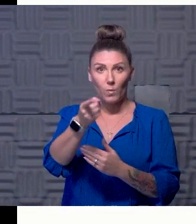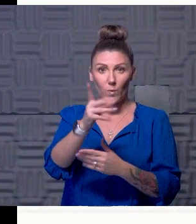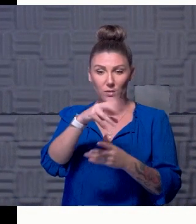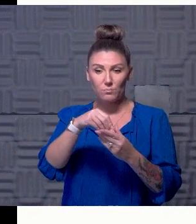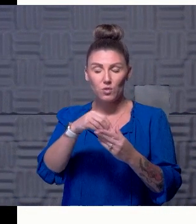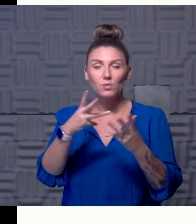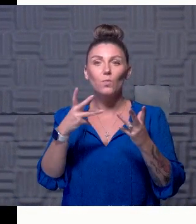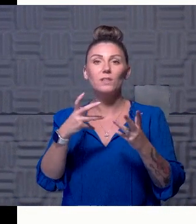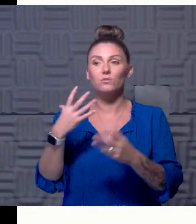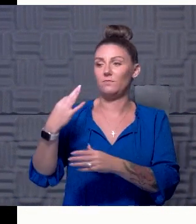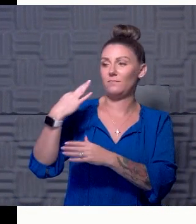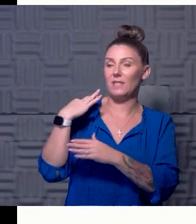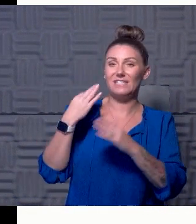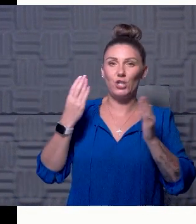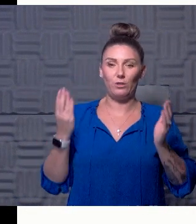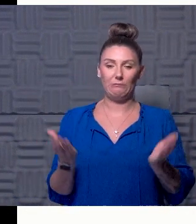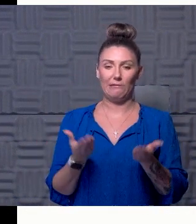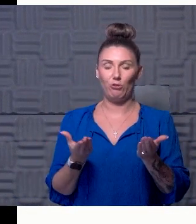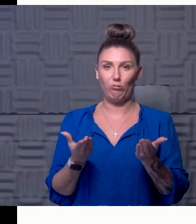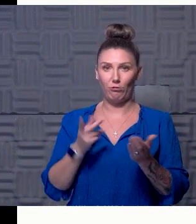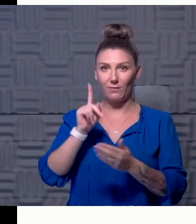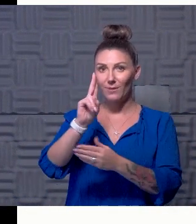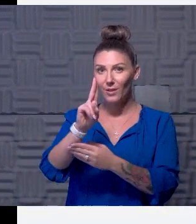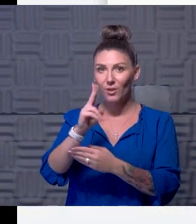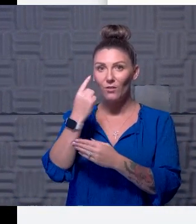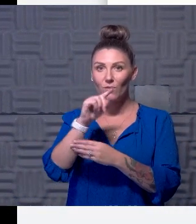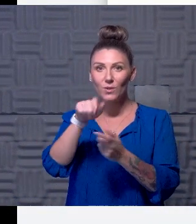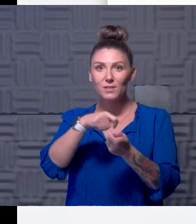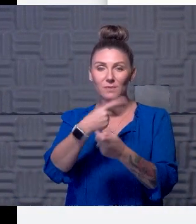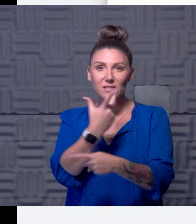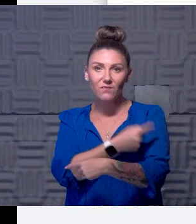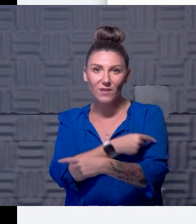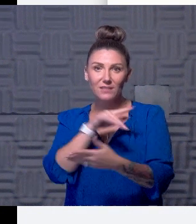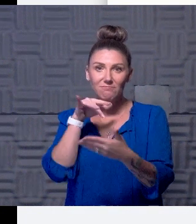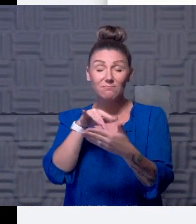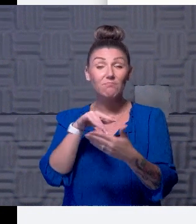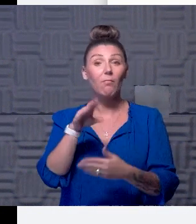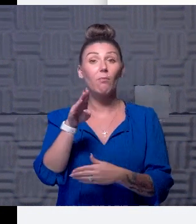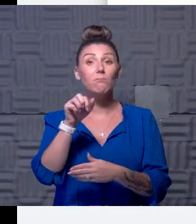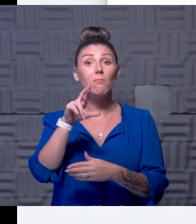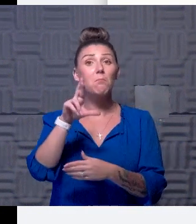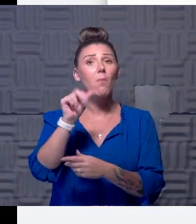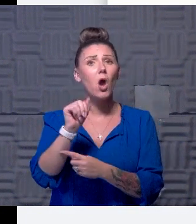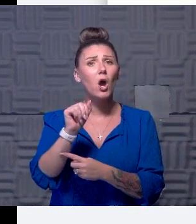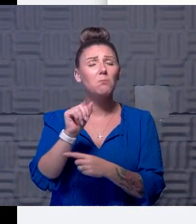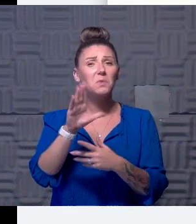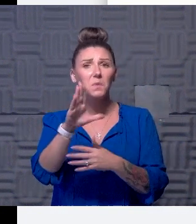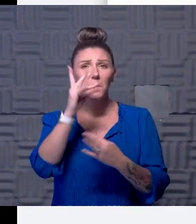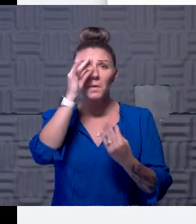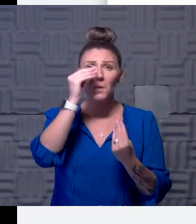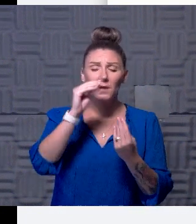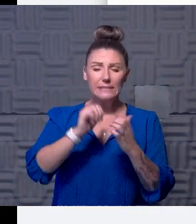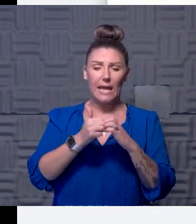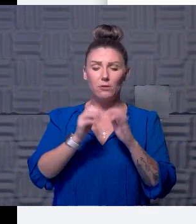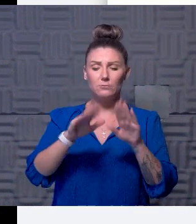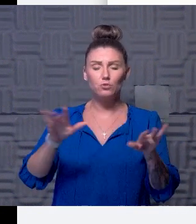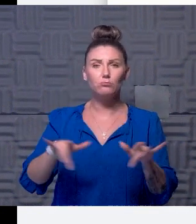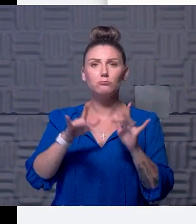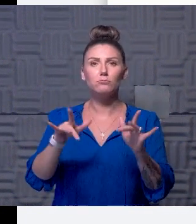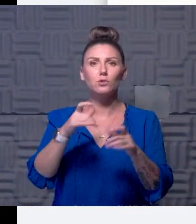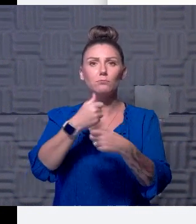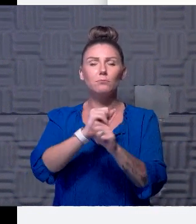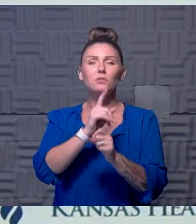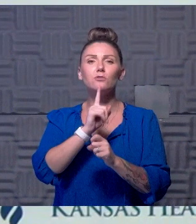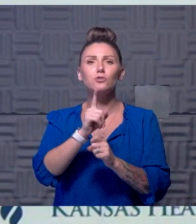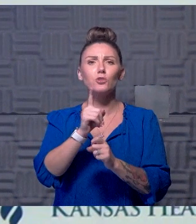to volunteer here for this particular vaccine study. Barbara, any other thoughts? And how is Children's going about making sure people